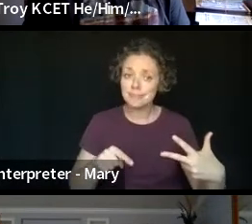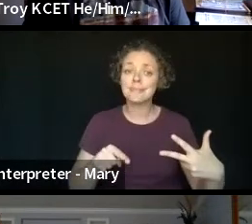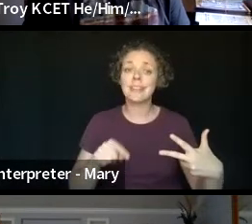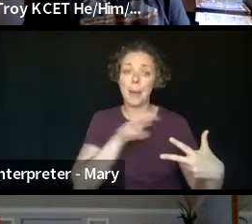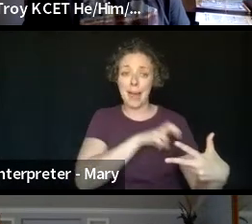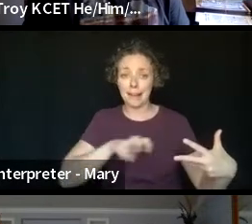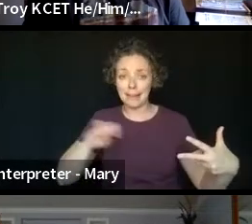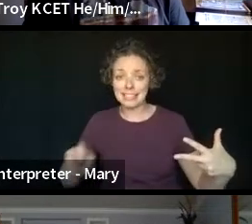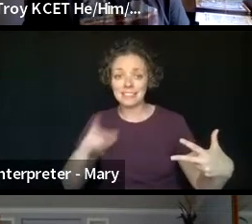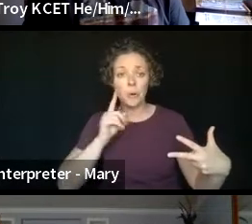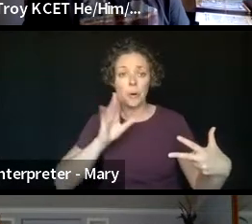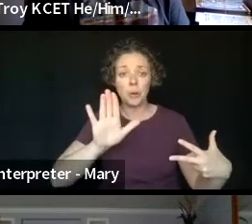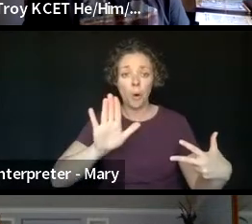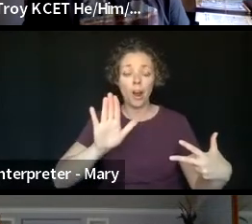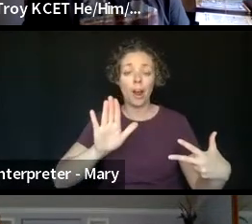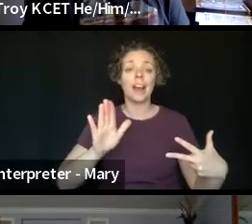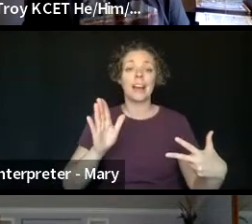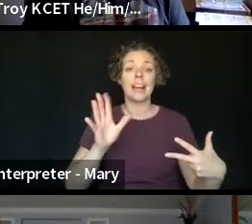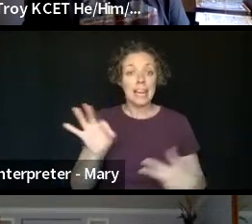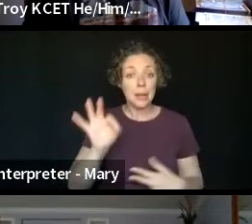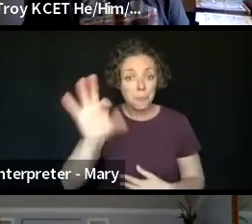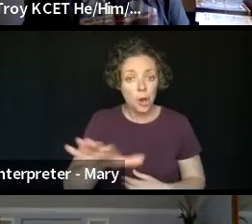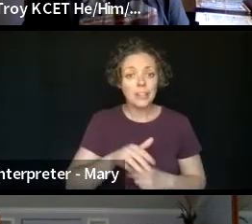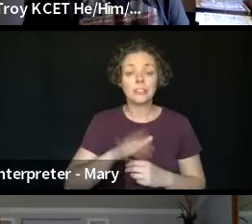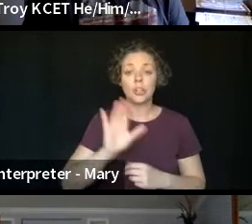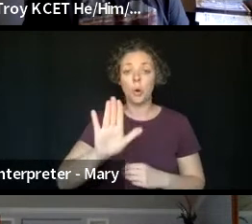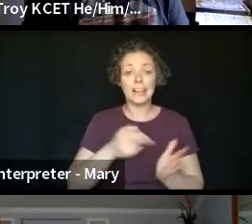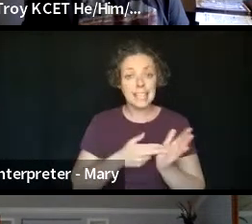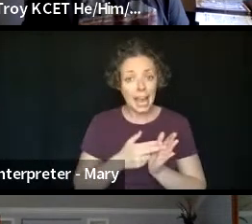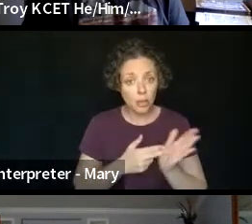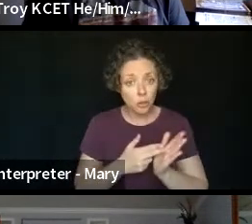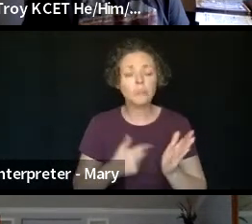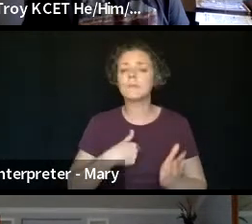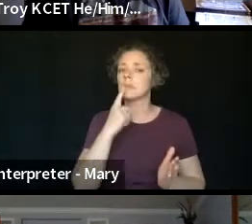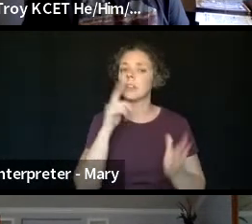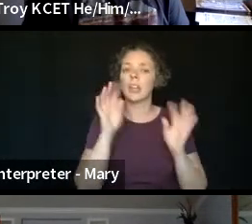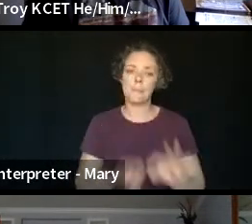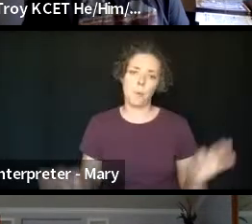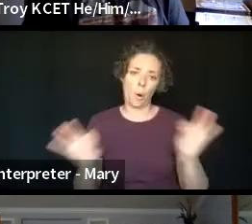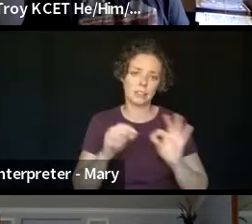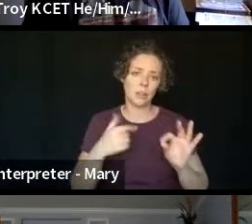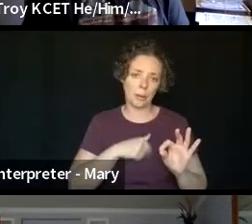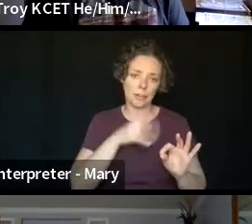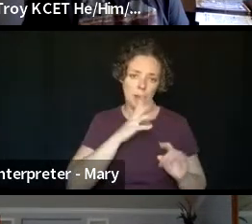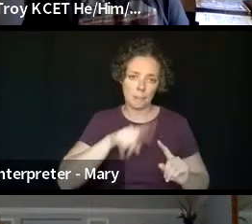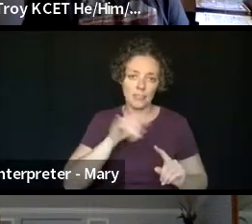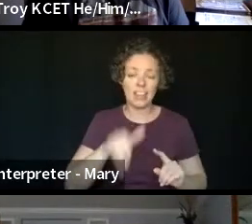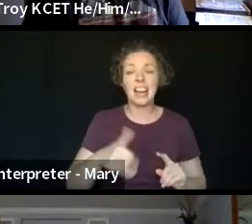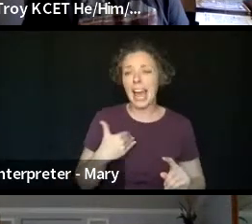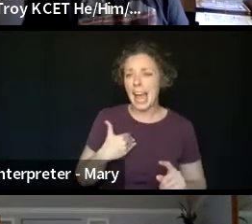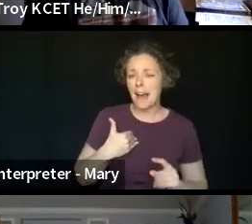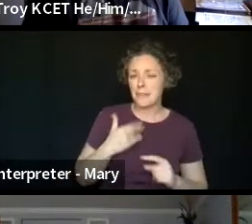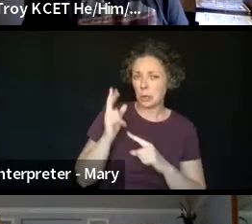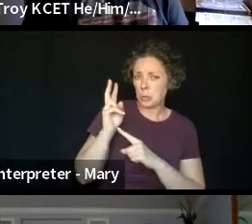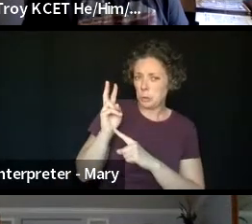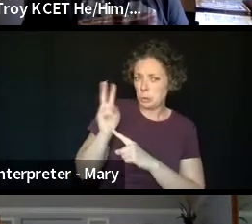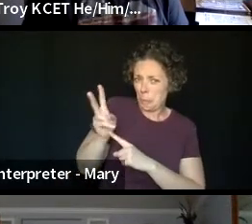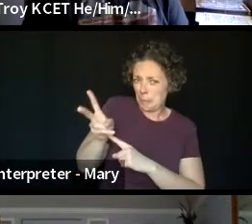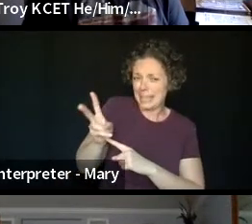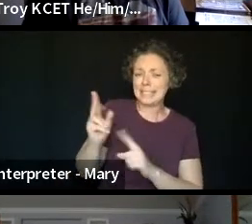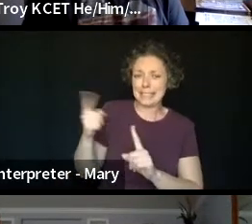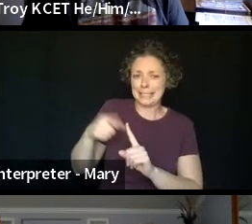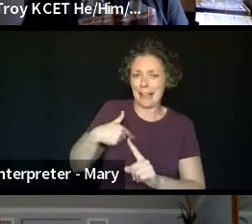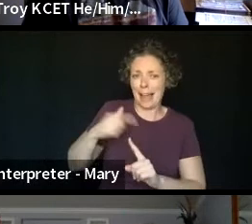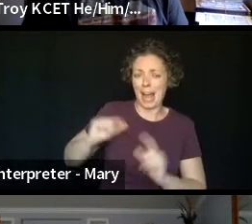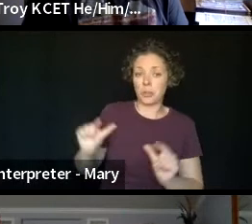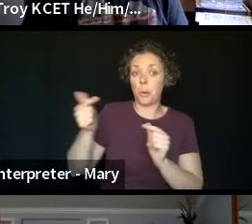input and for your candor. I think it's really important that we all talk about it. I have 2 minutes until I have to hand it to